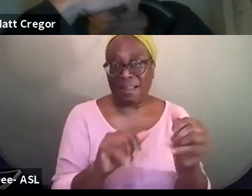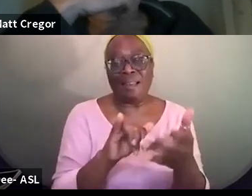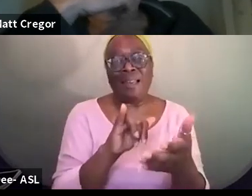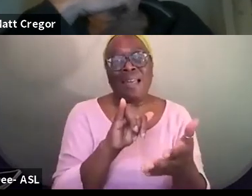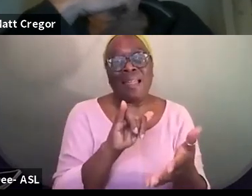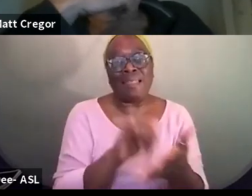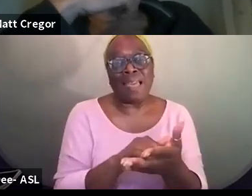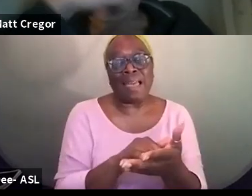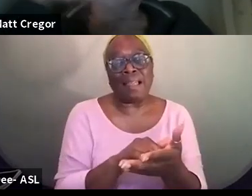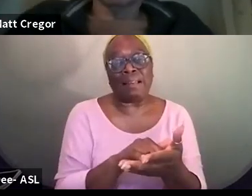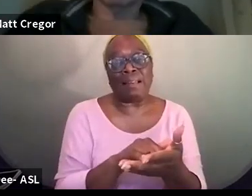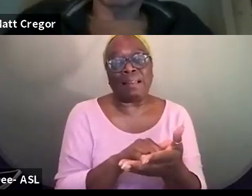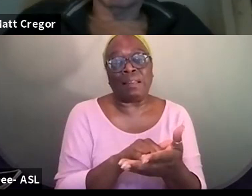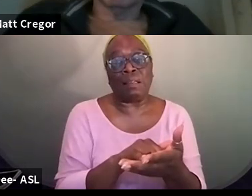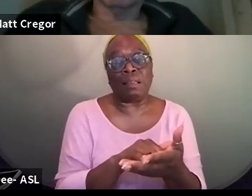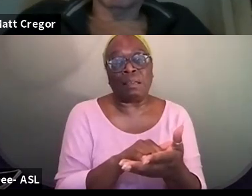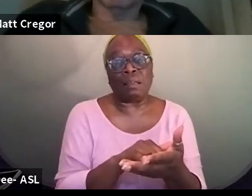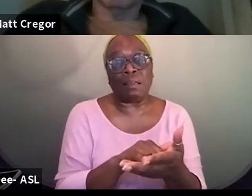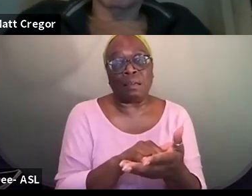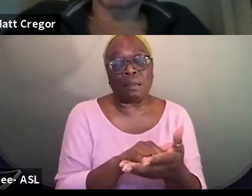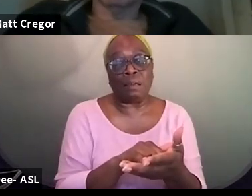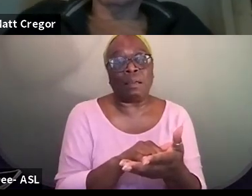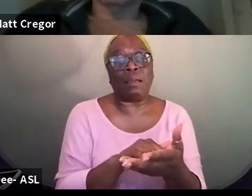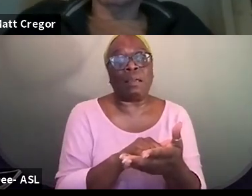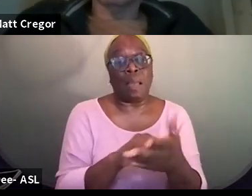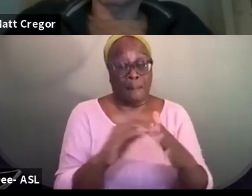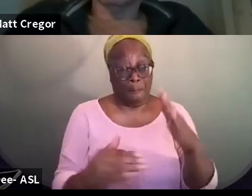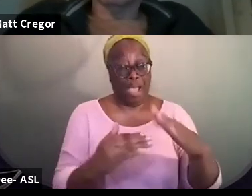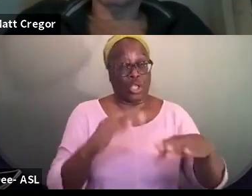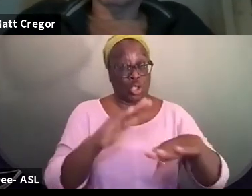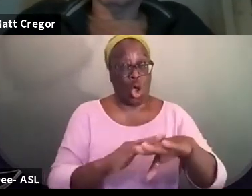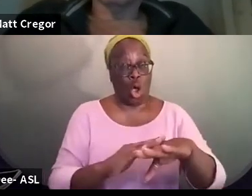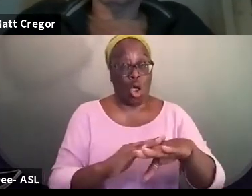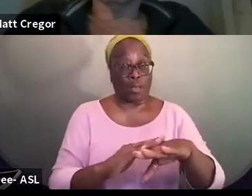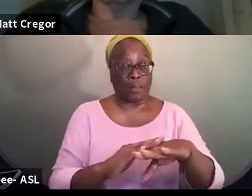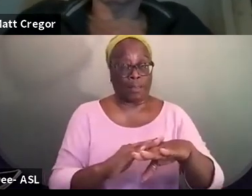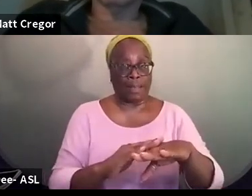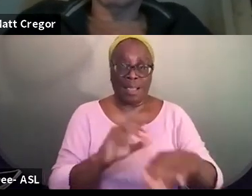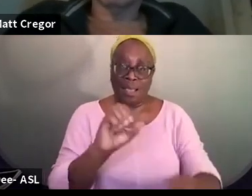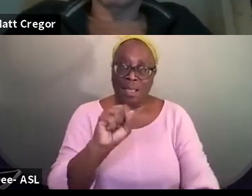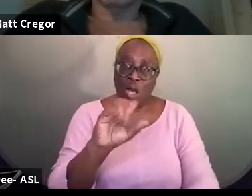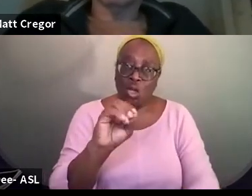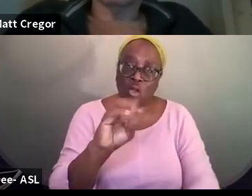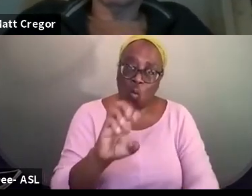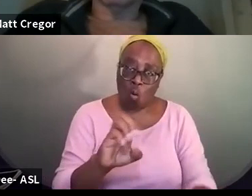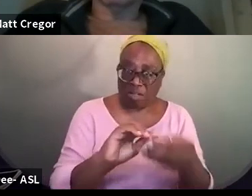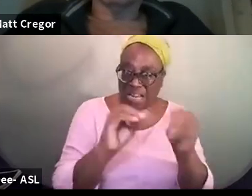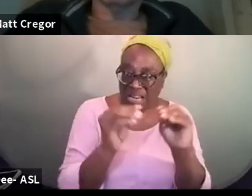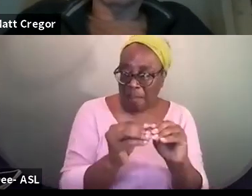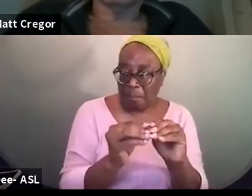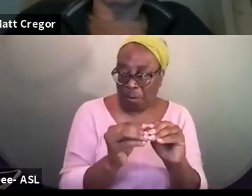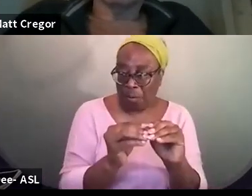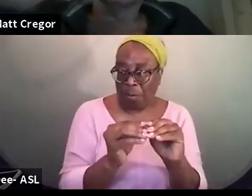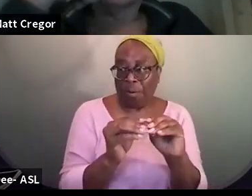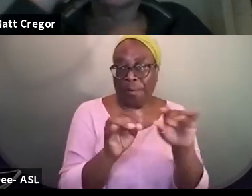is looking at an absolute score, especially